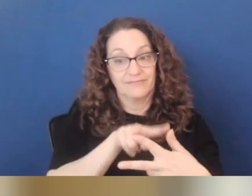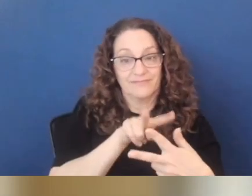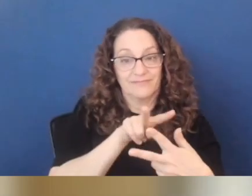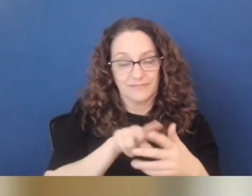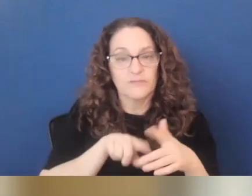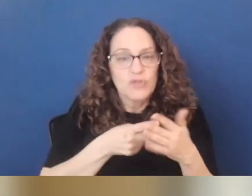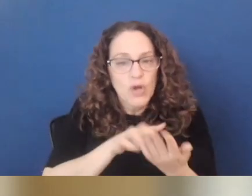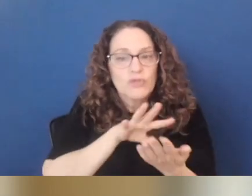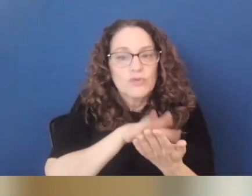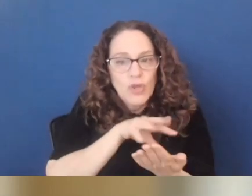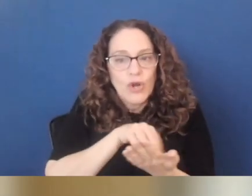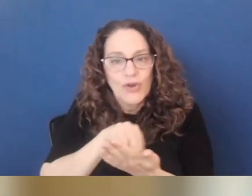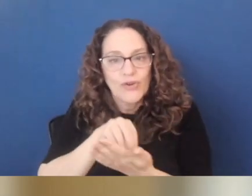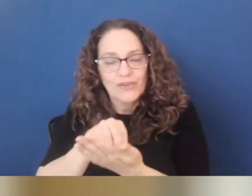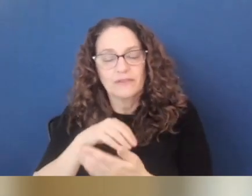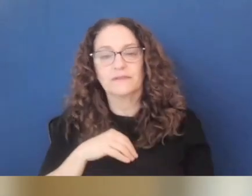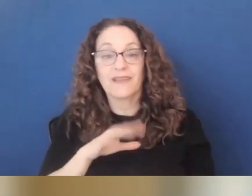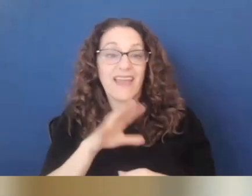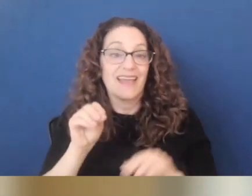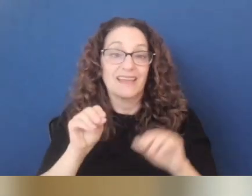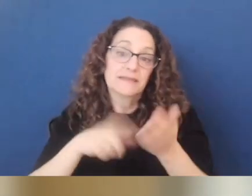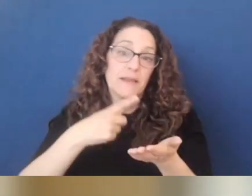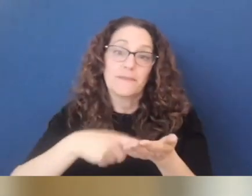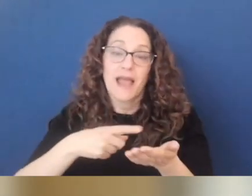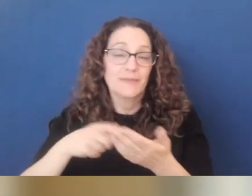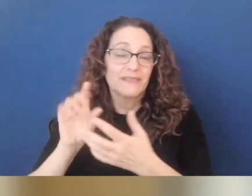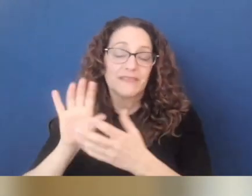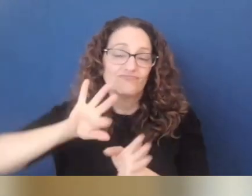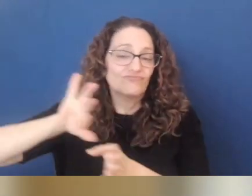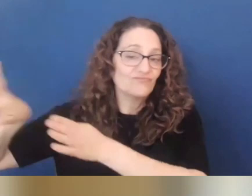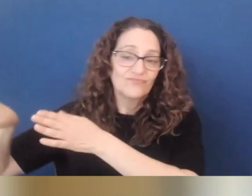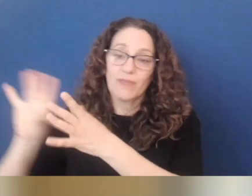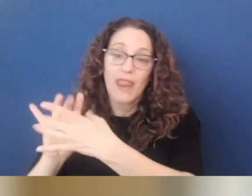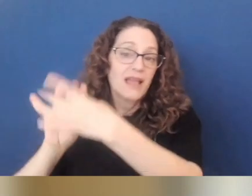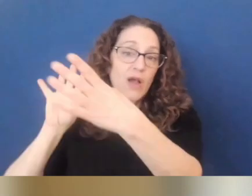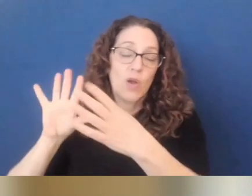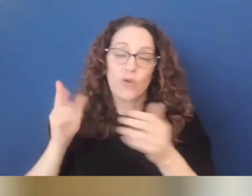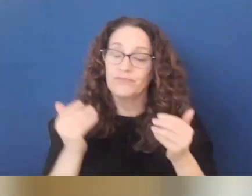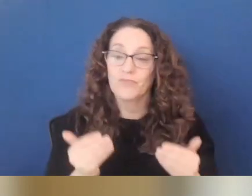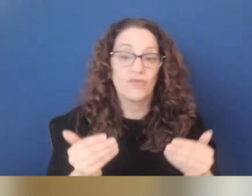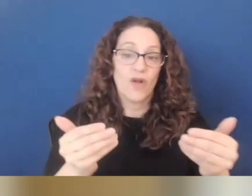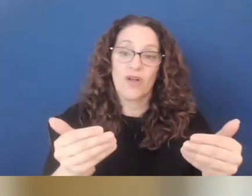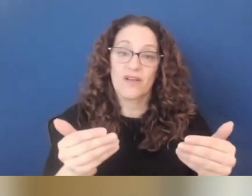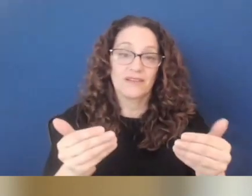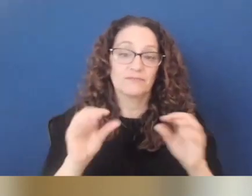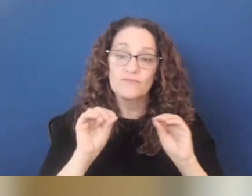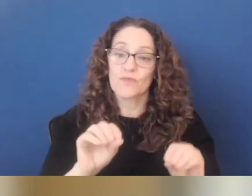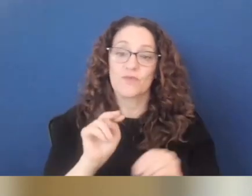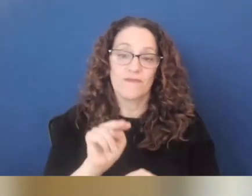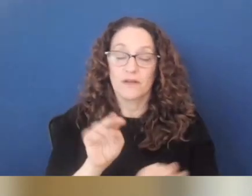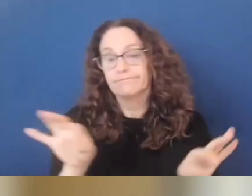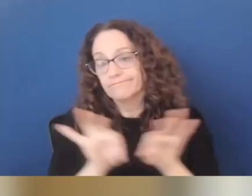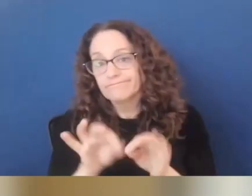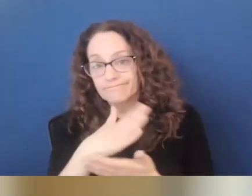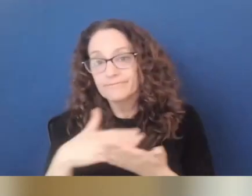But we also need to be able to sometimes just let it go and move on. And this is part of our